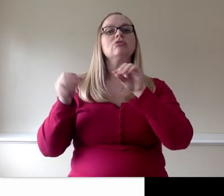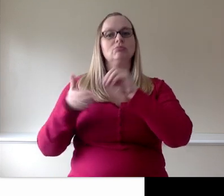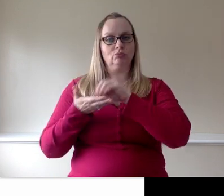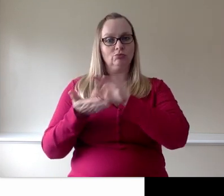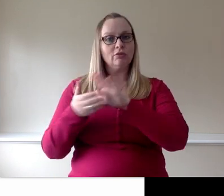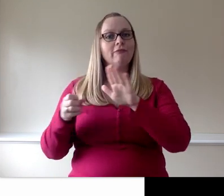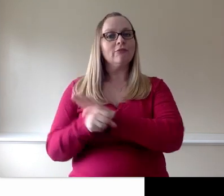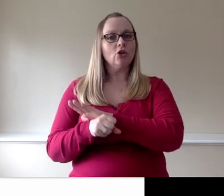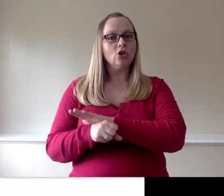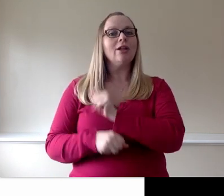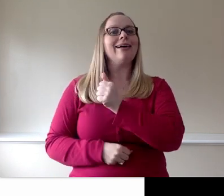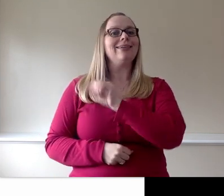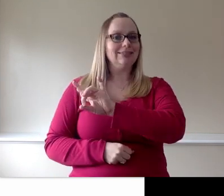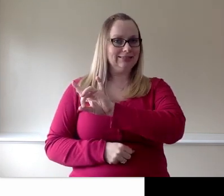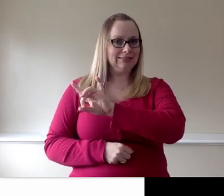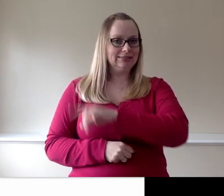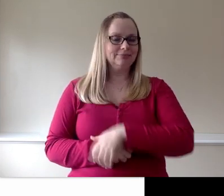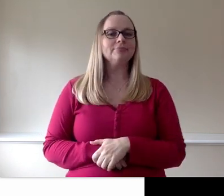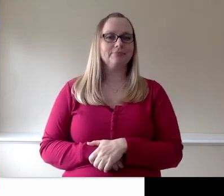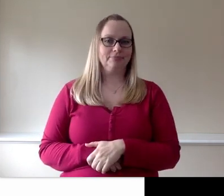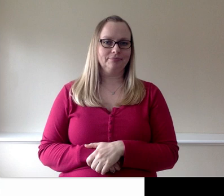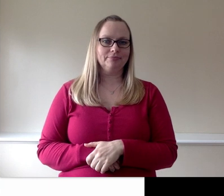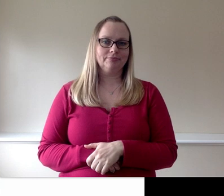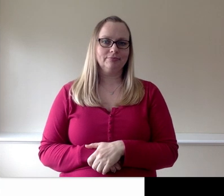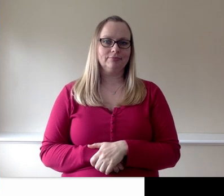so I'm going to write 18 in my answer.